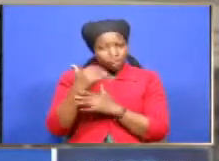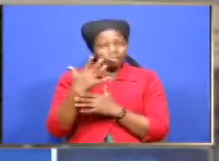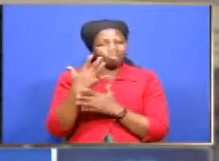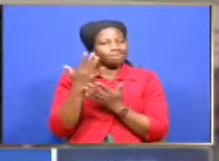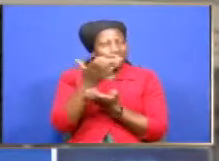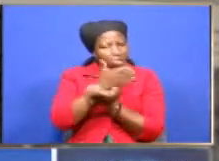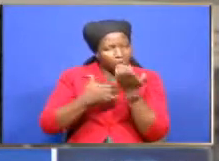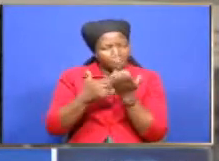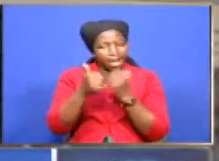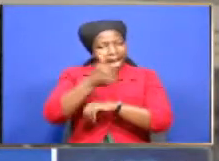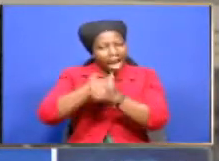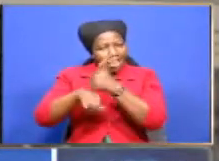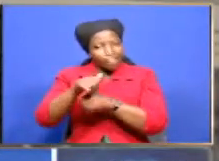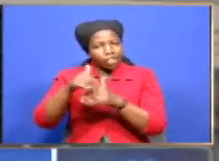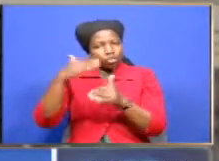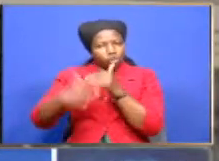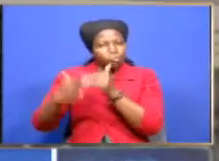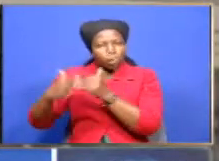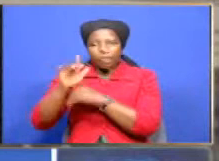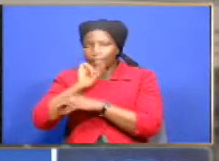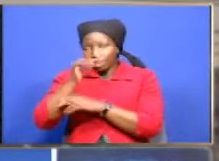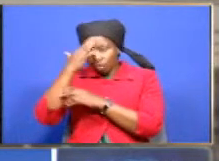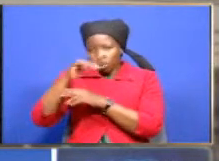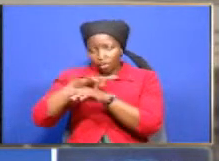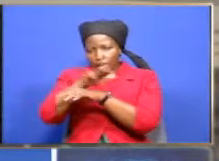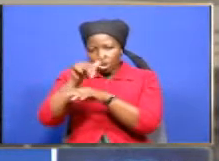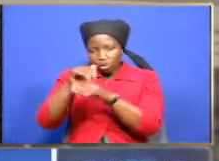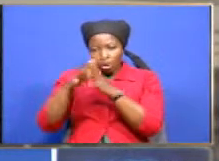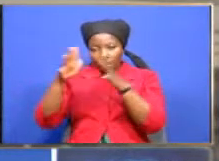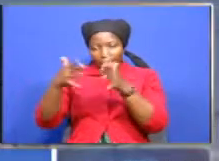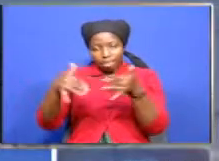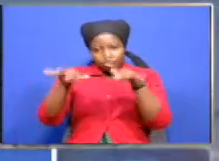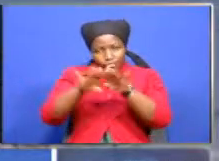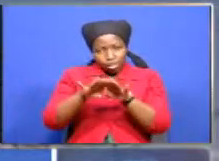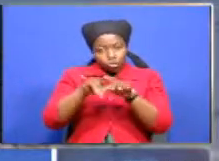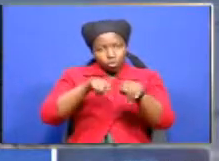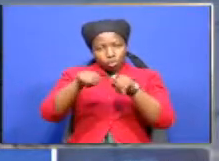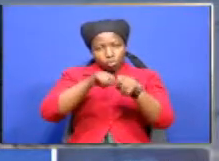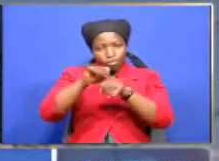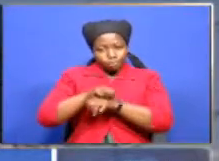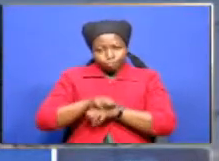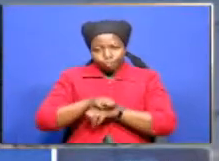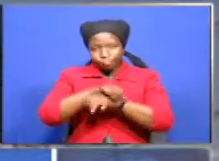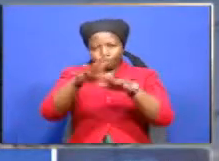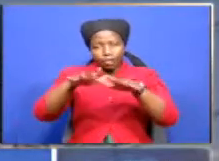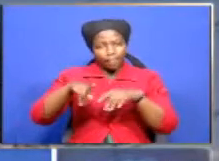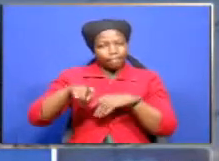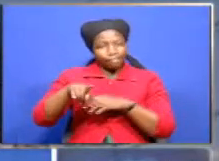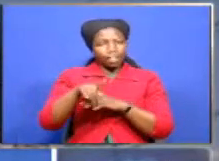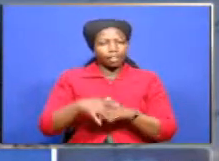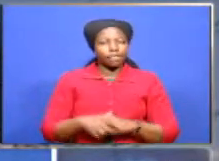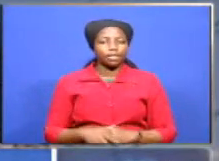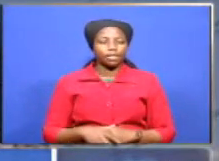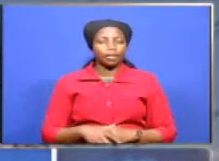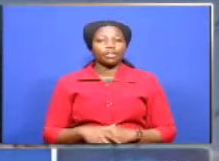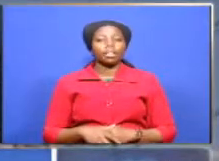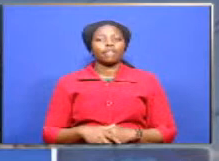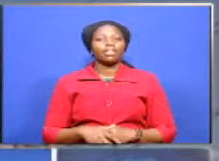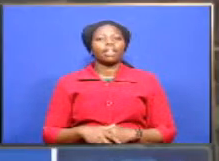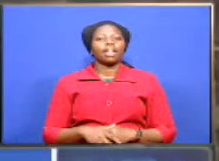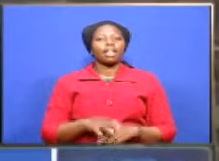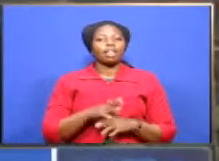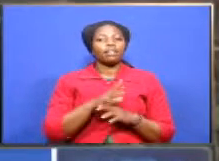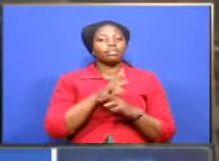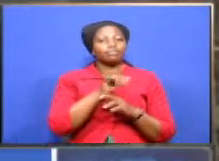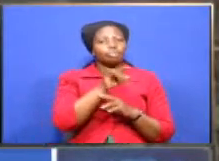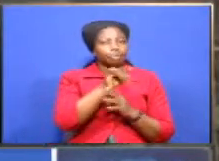economic activities brought about by the nationwide lockdown to stem the spread of the coronavirus. The Reserve Bank has